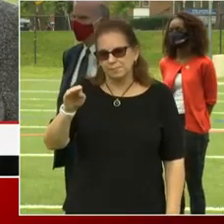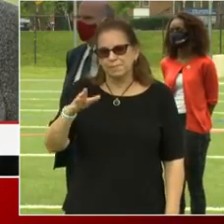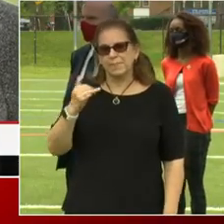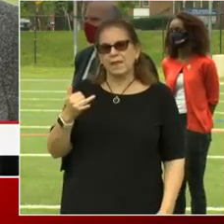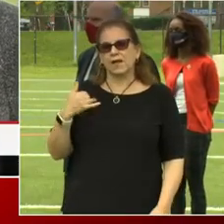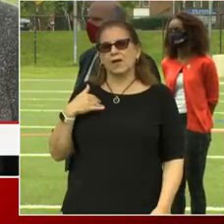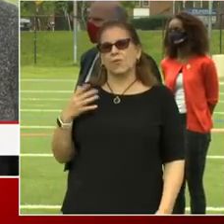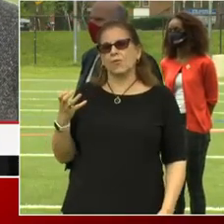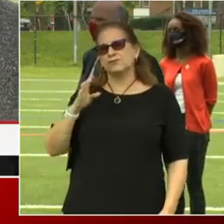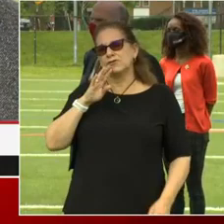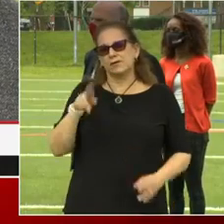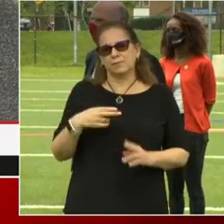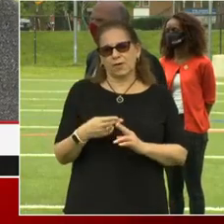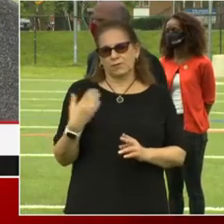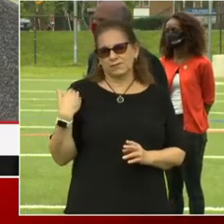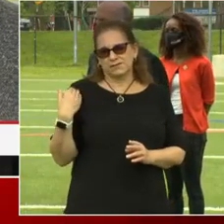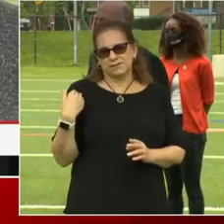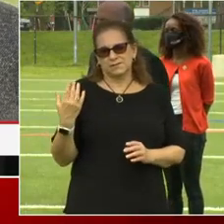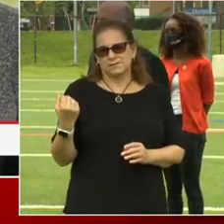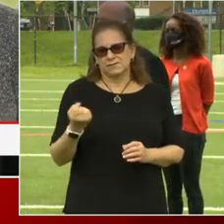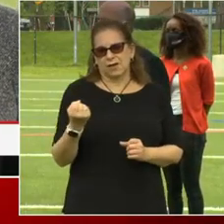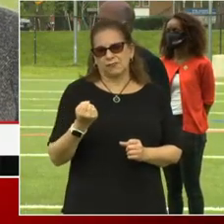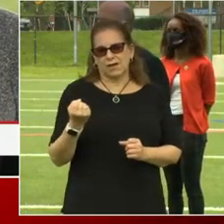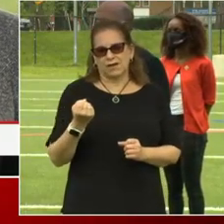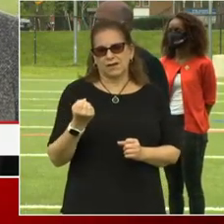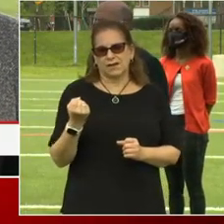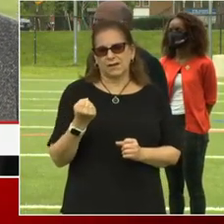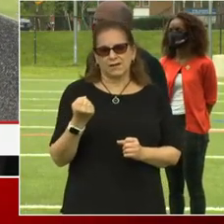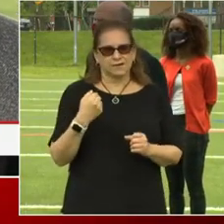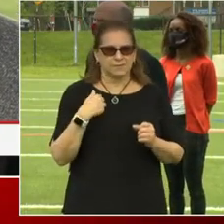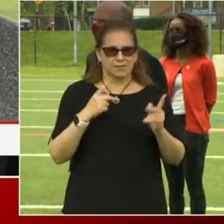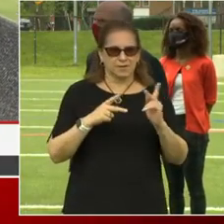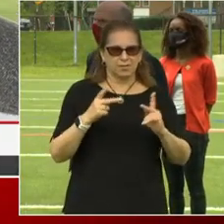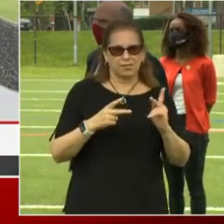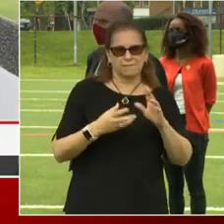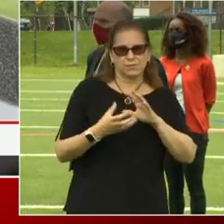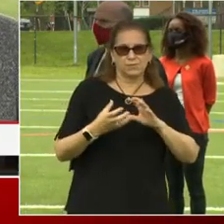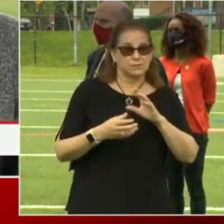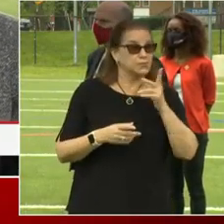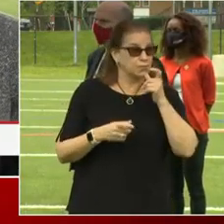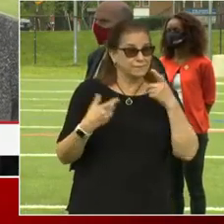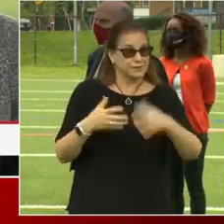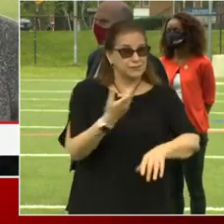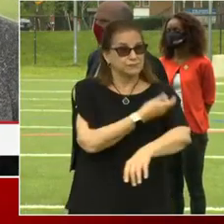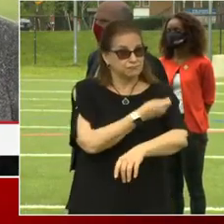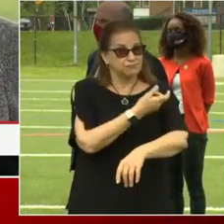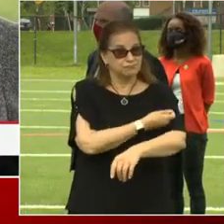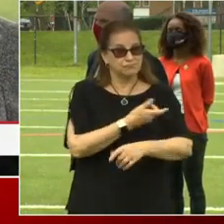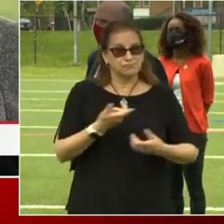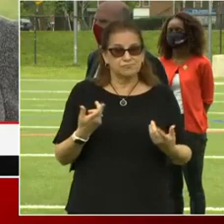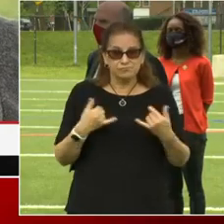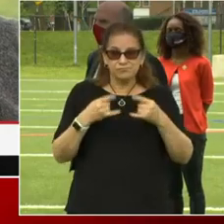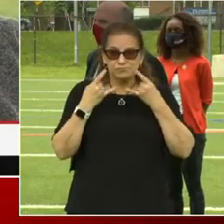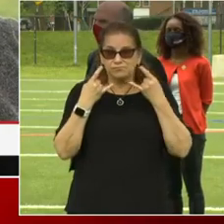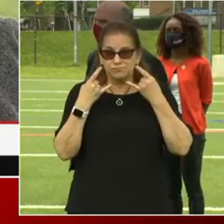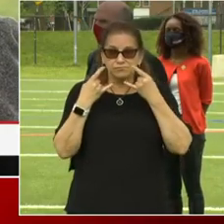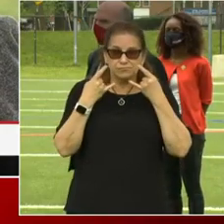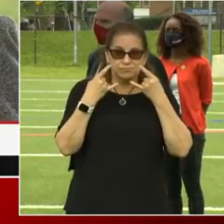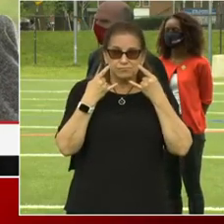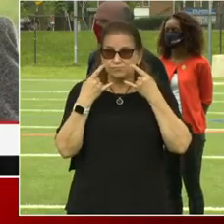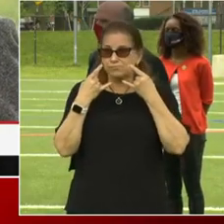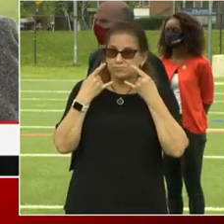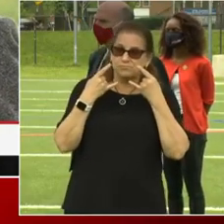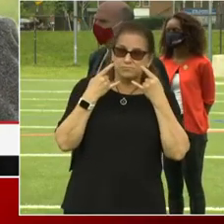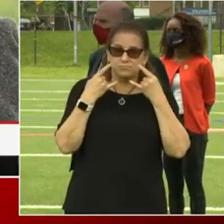changed on Saturday? And can you just clarify for people who are confused, if you're fully vaccinated, What can you do indoors without a mask right now?